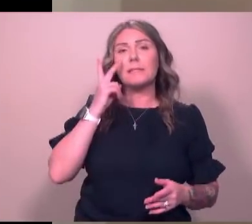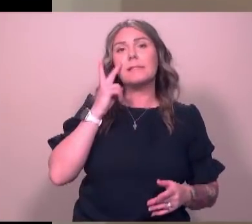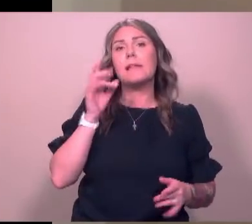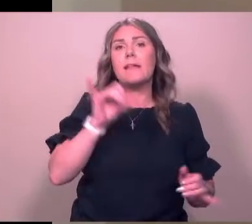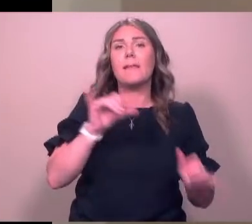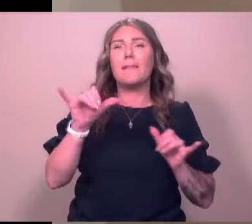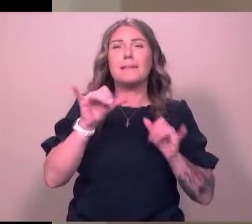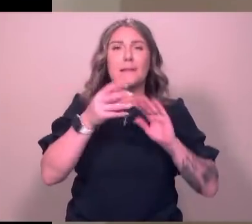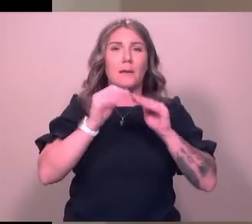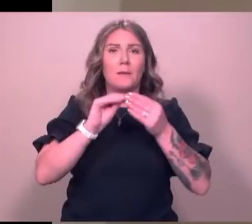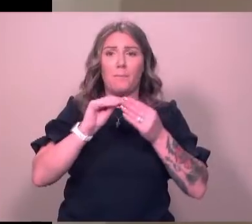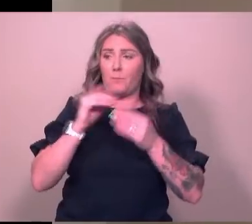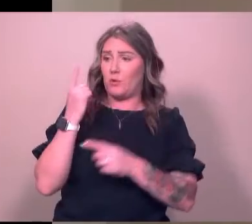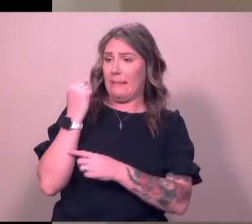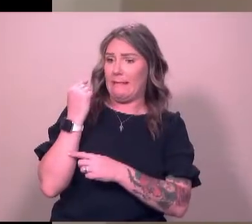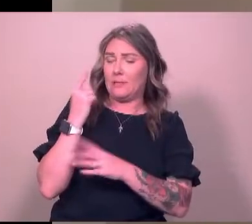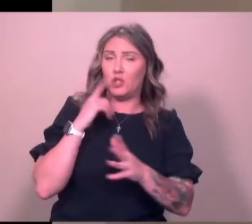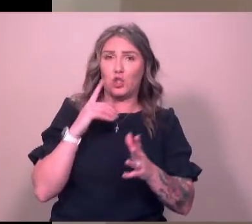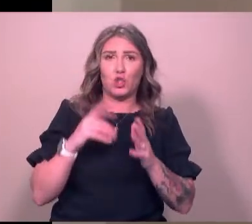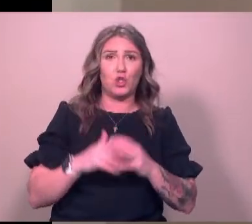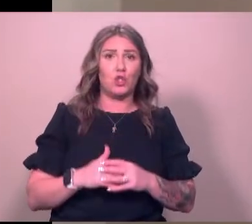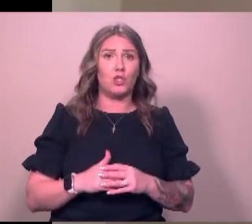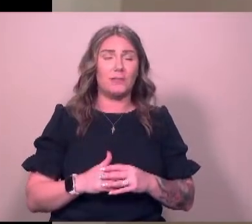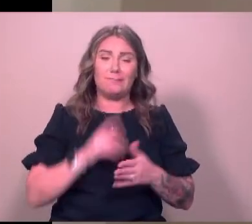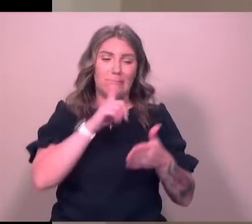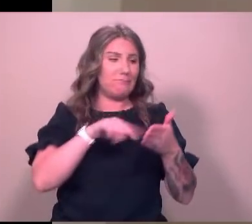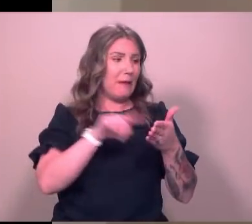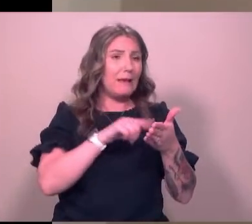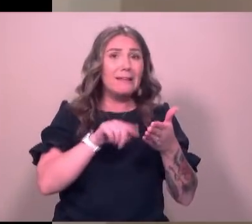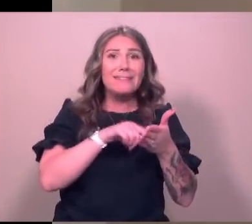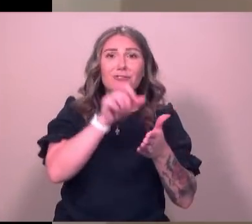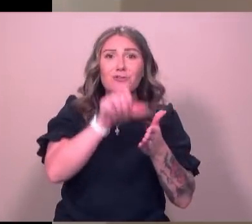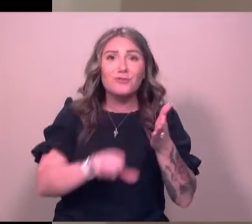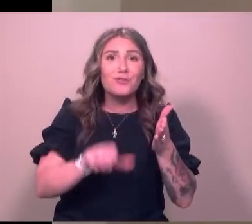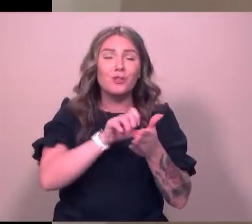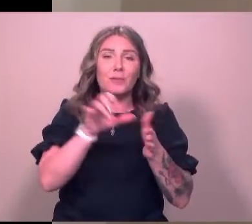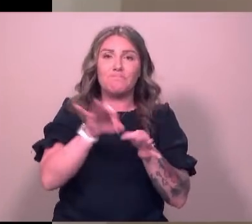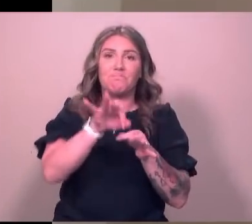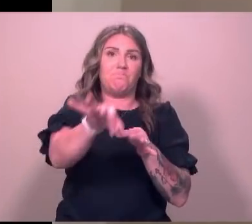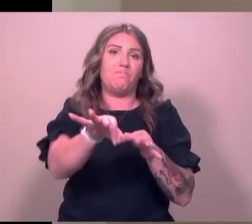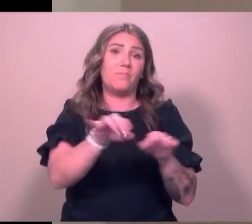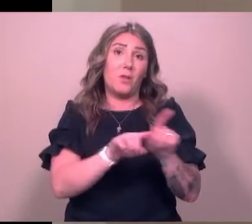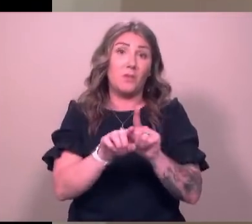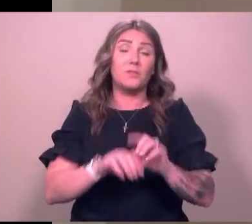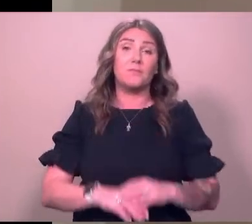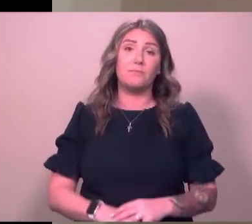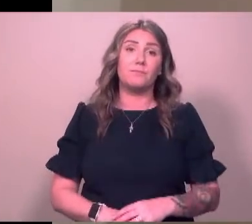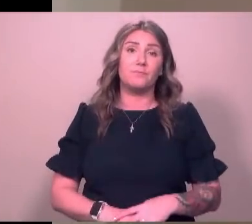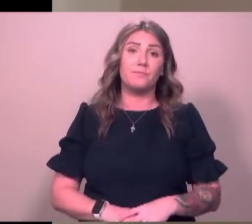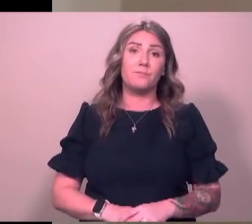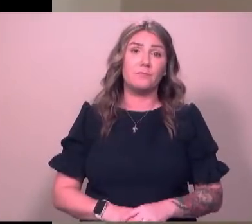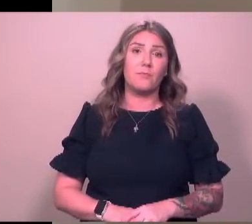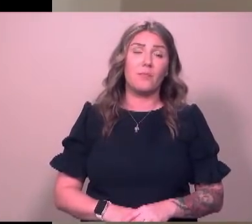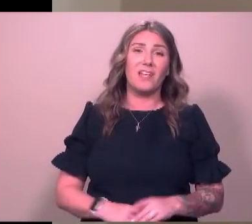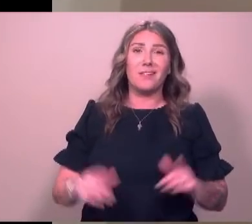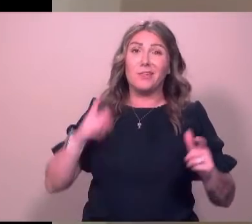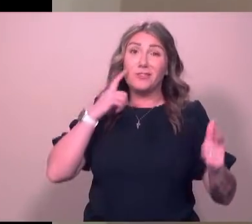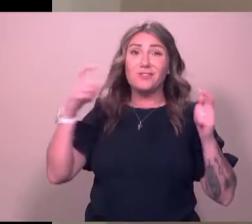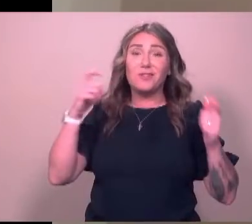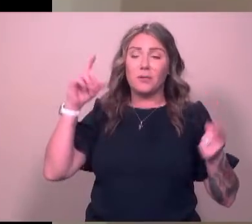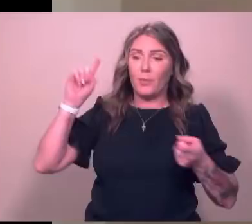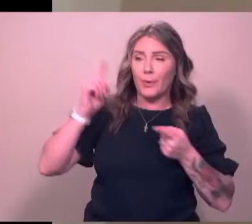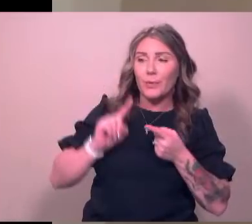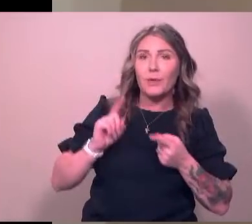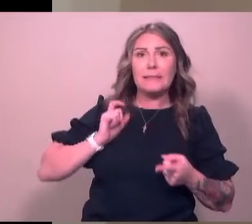as we did last year, we're having to cancel surgeries and postpone them. So we have a significant decrease in